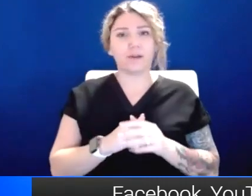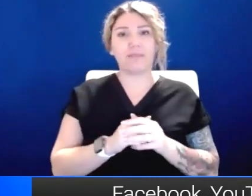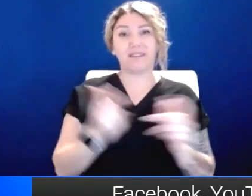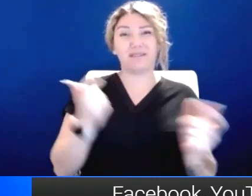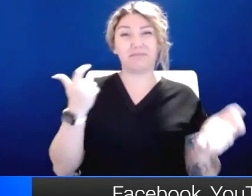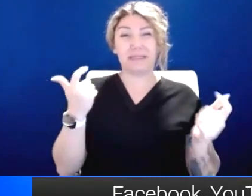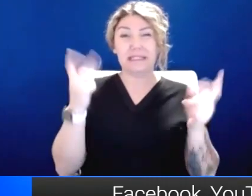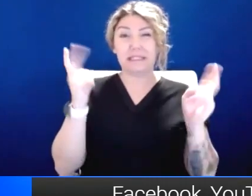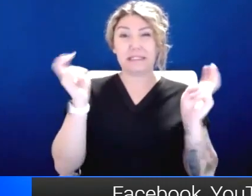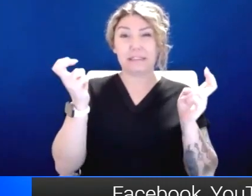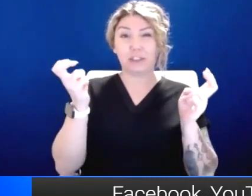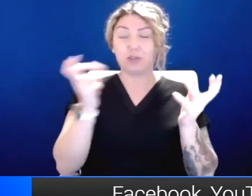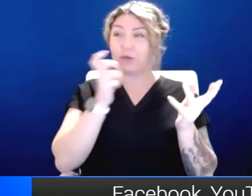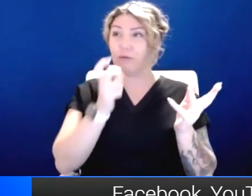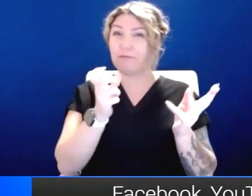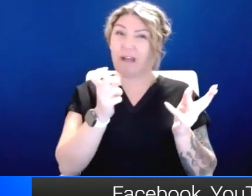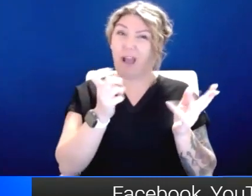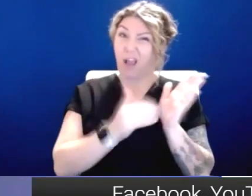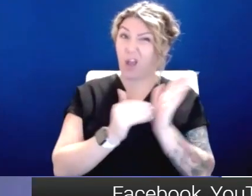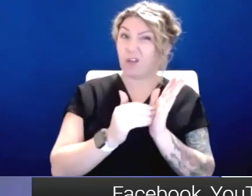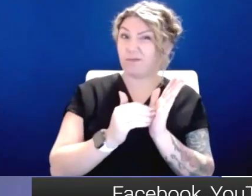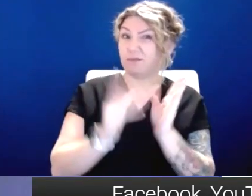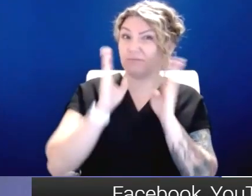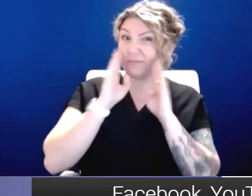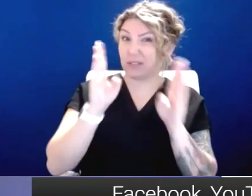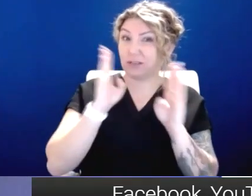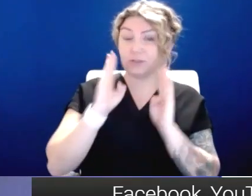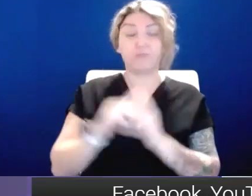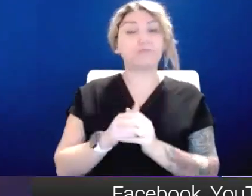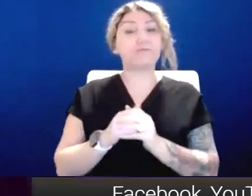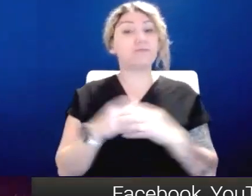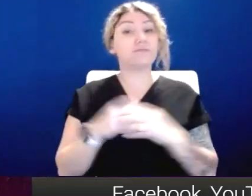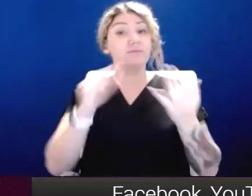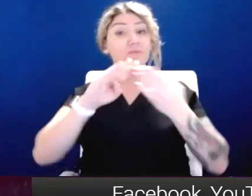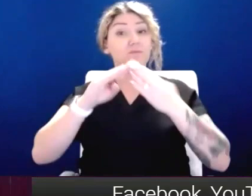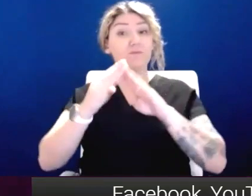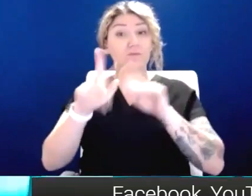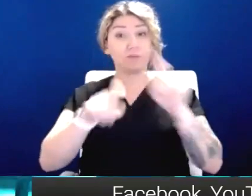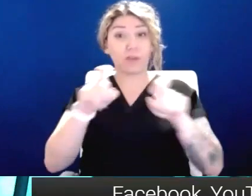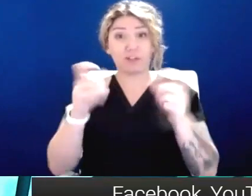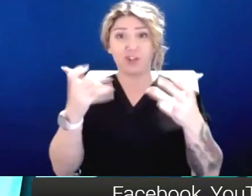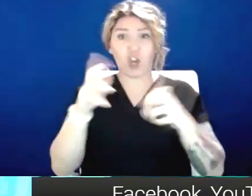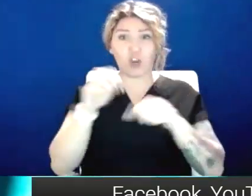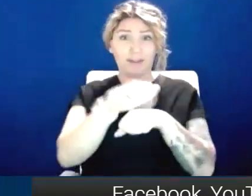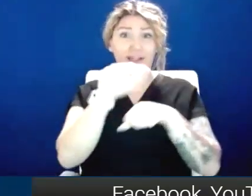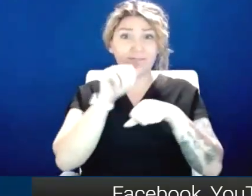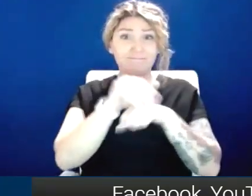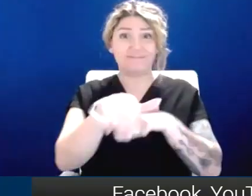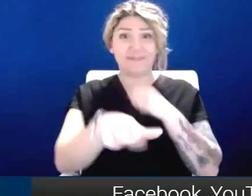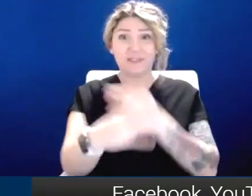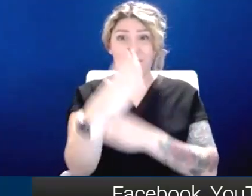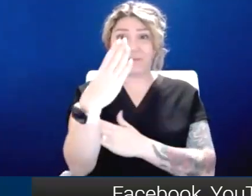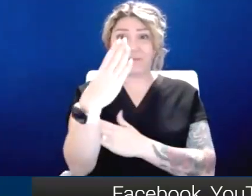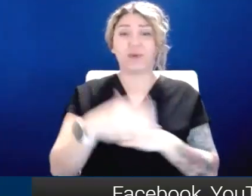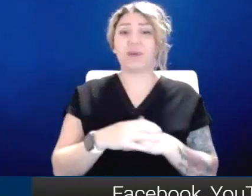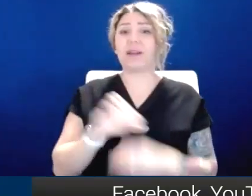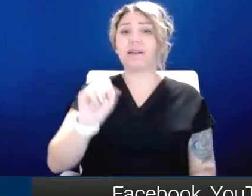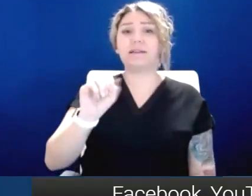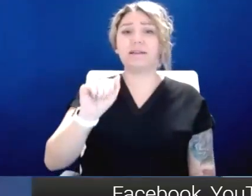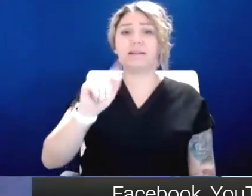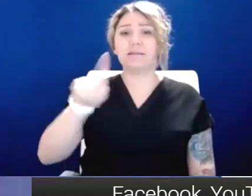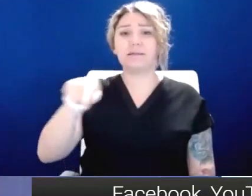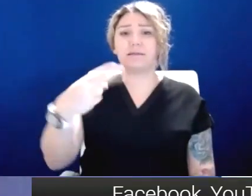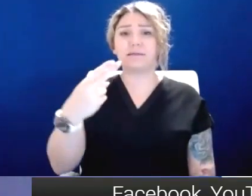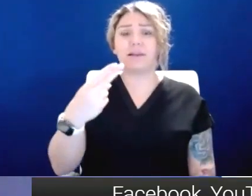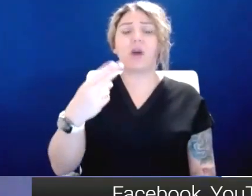often don't pay enough attention to. I want to get to some community questions because they're already coming in this morning. And Sarah wants to know, and you talked about this,